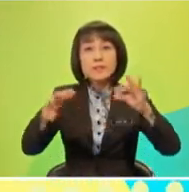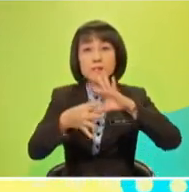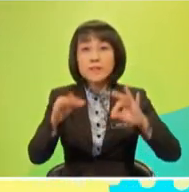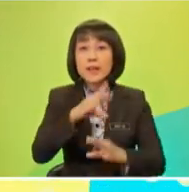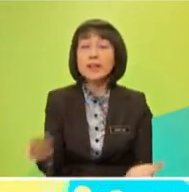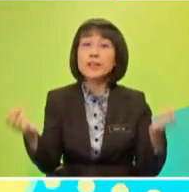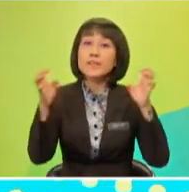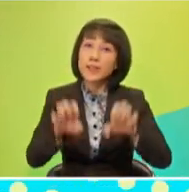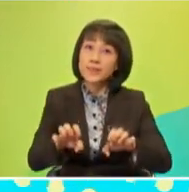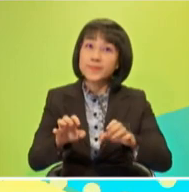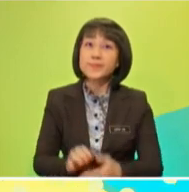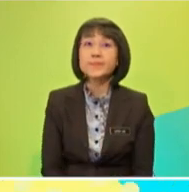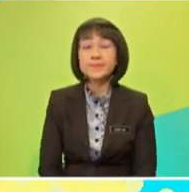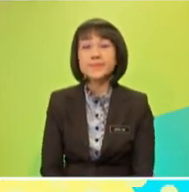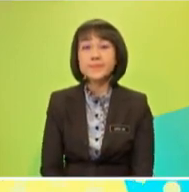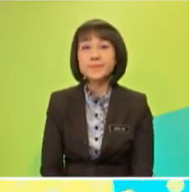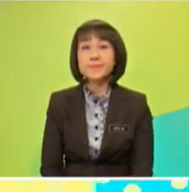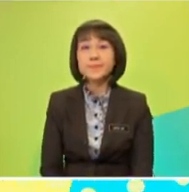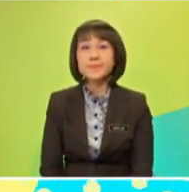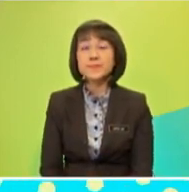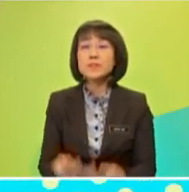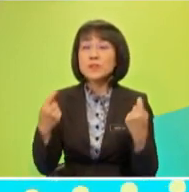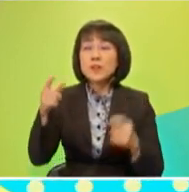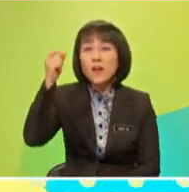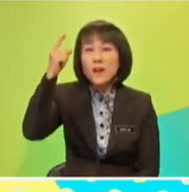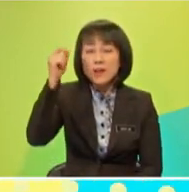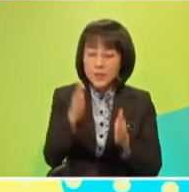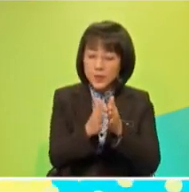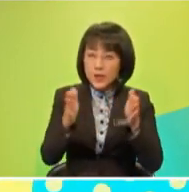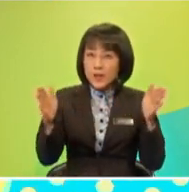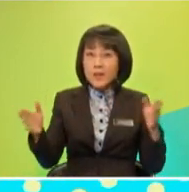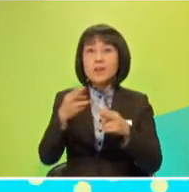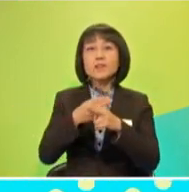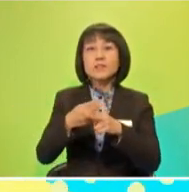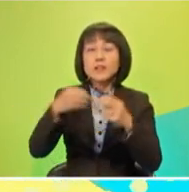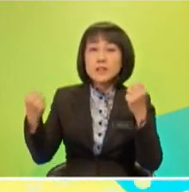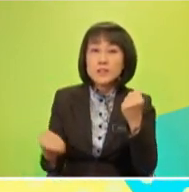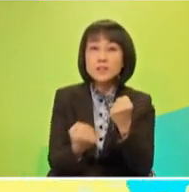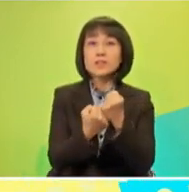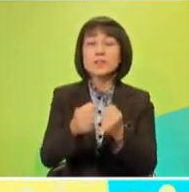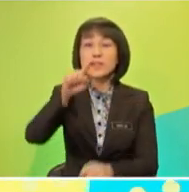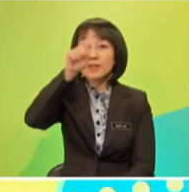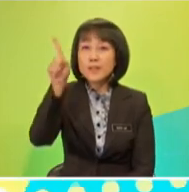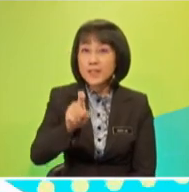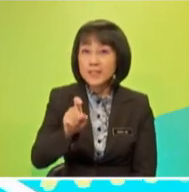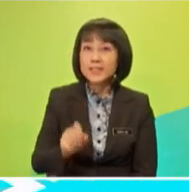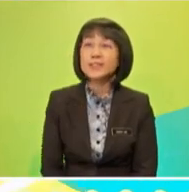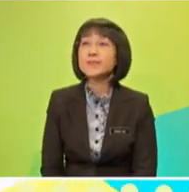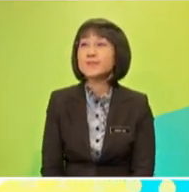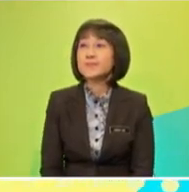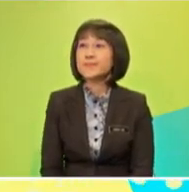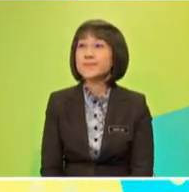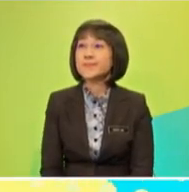events. And then we actually try to understand a wide range of short, supported questions. And we